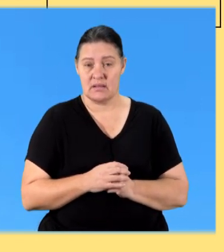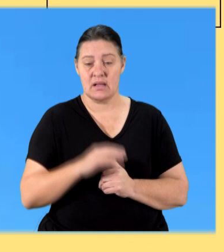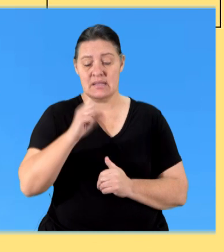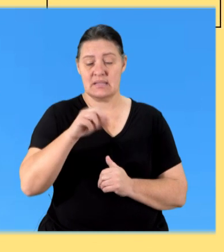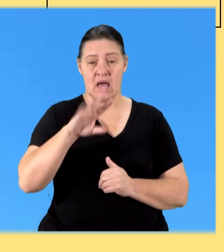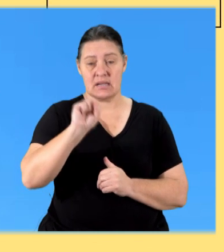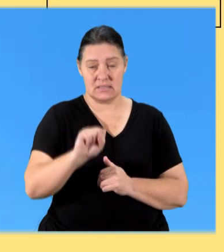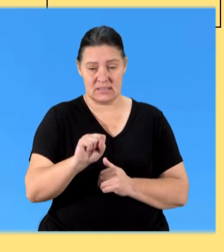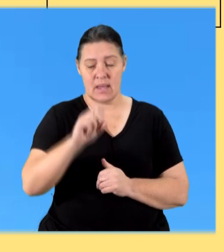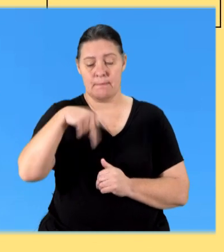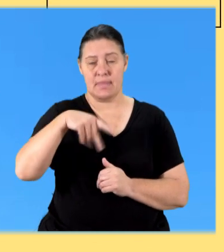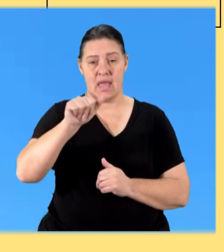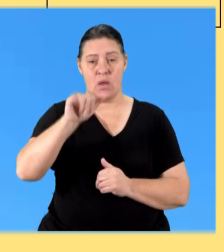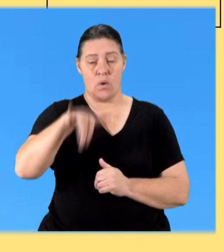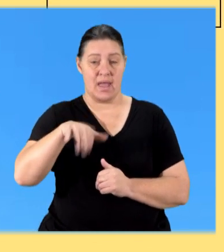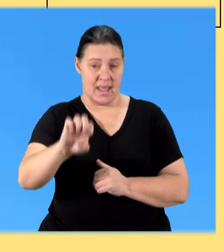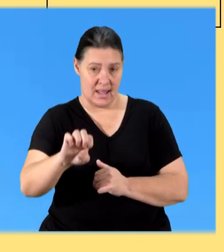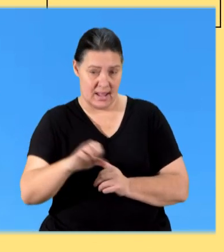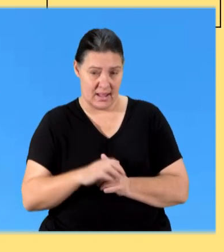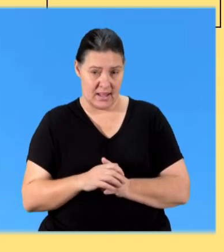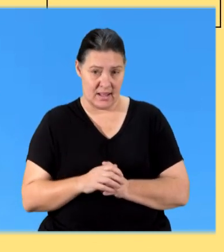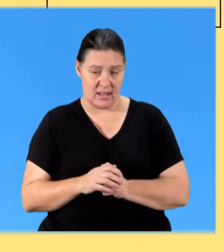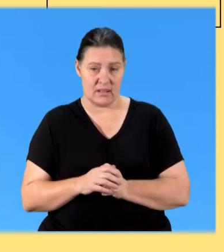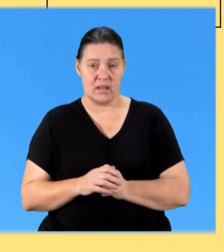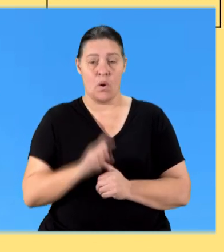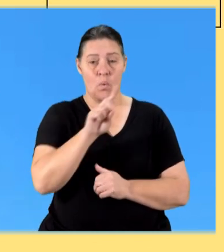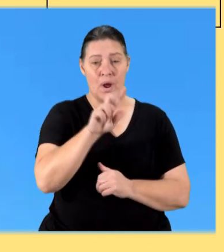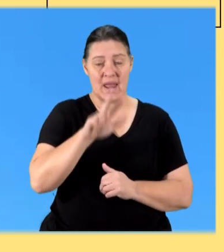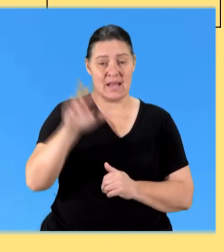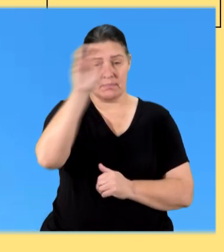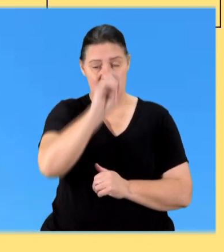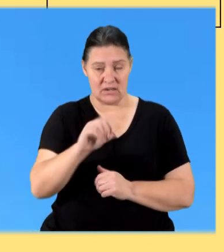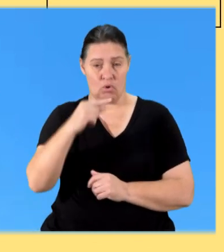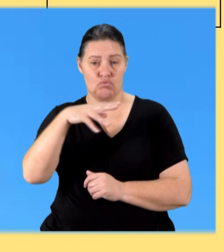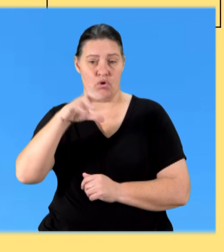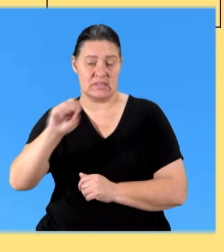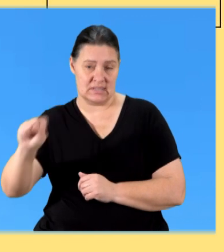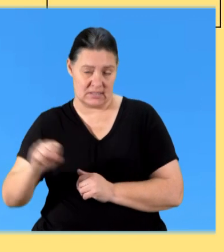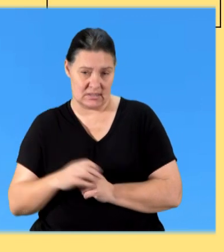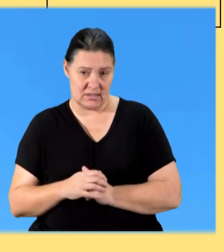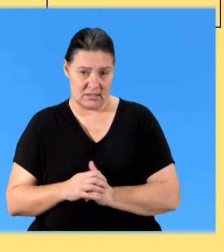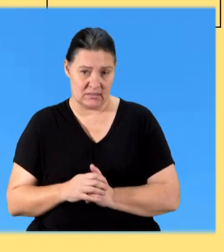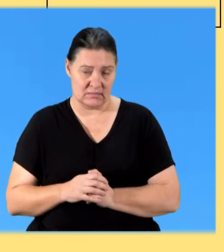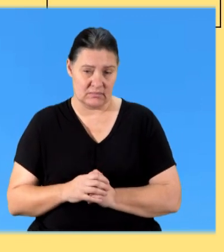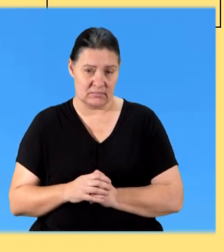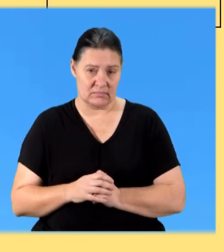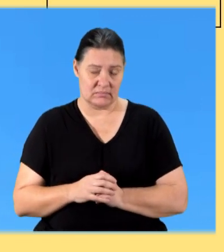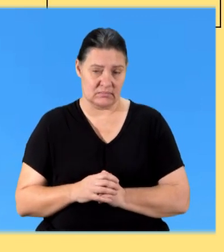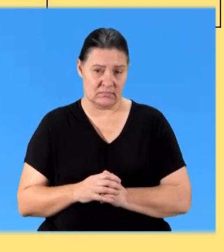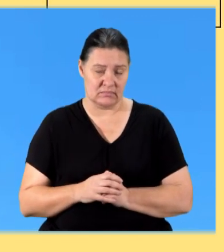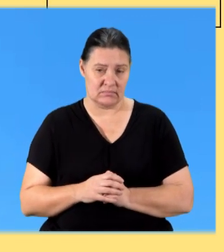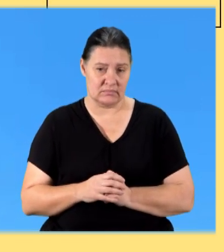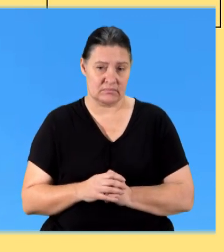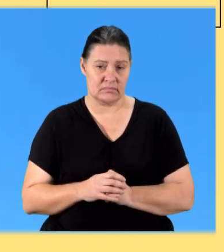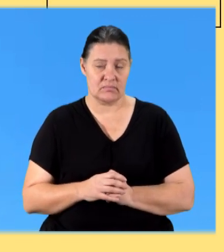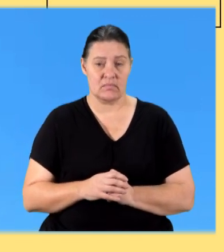SARS pay as you earn, it is 18% of gross. 18% of